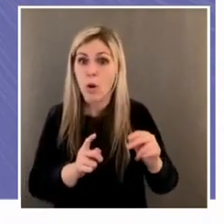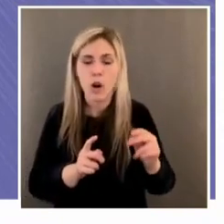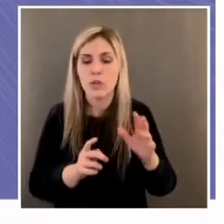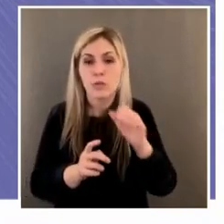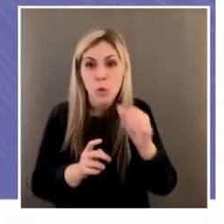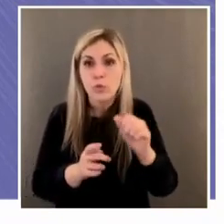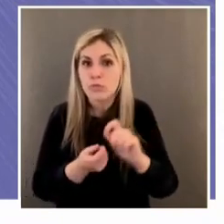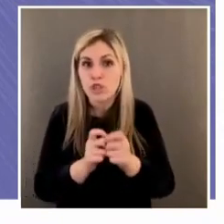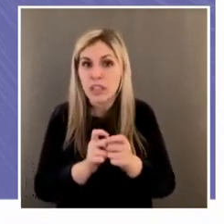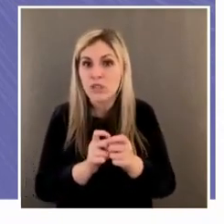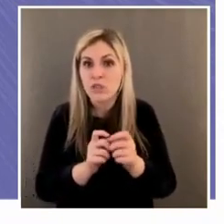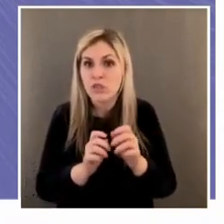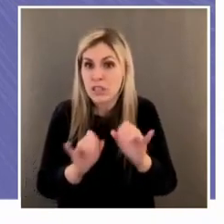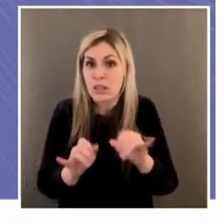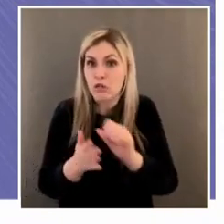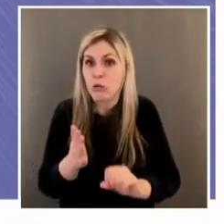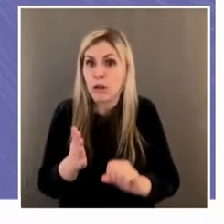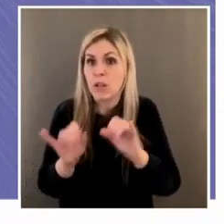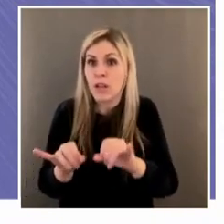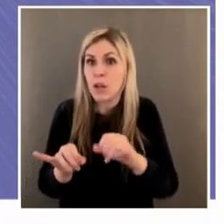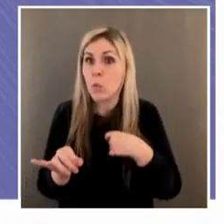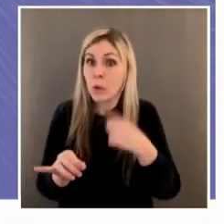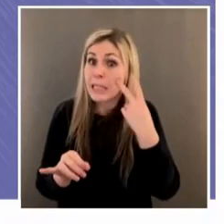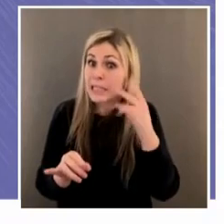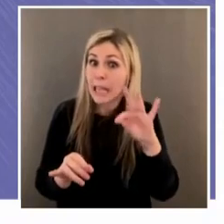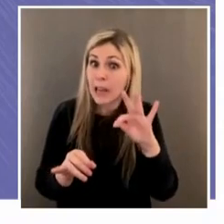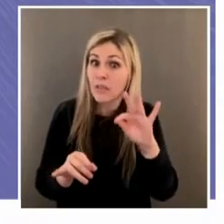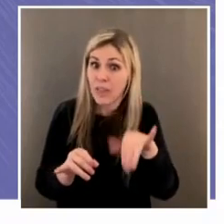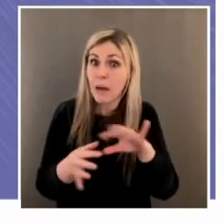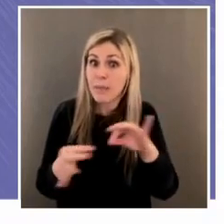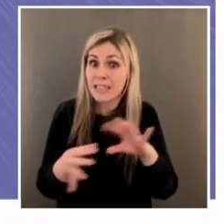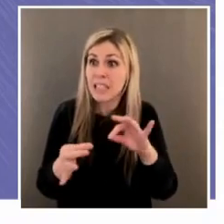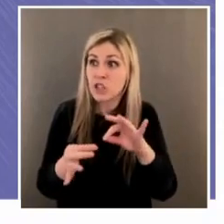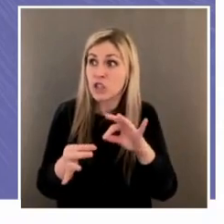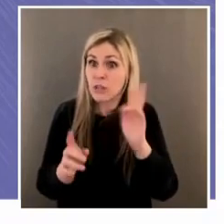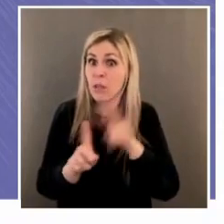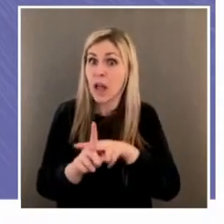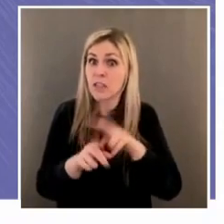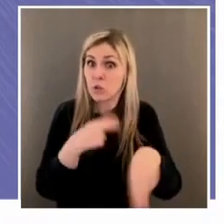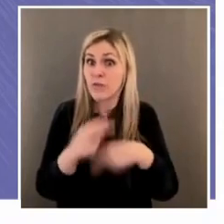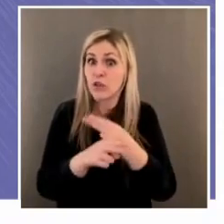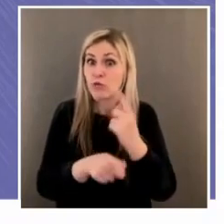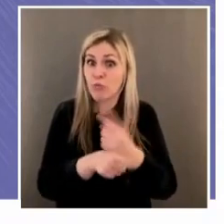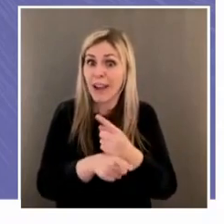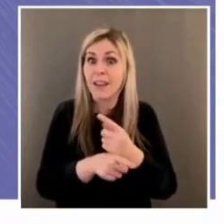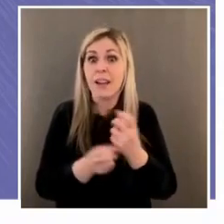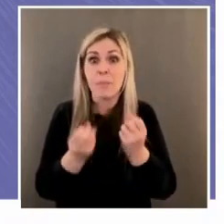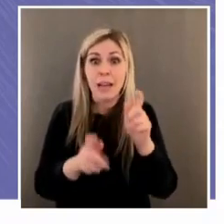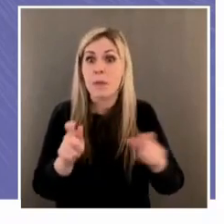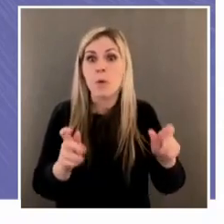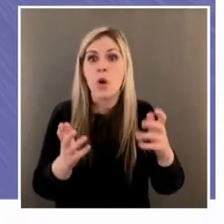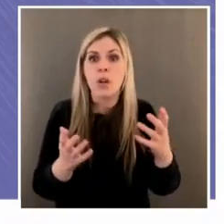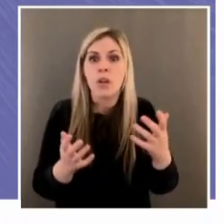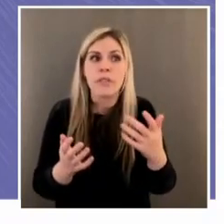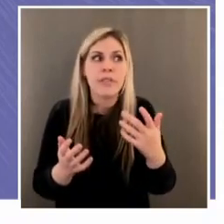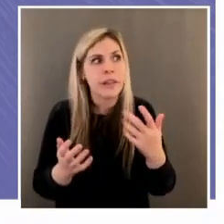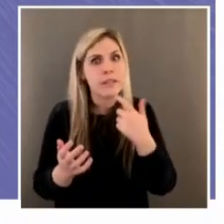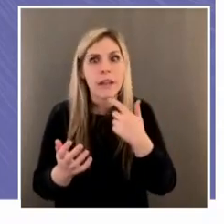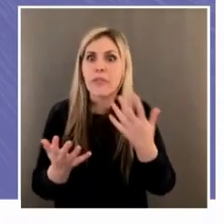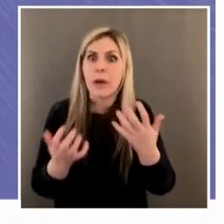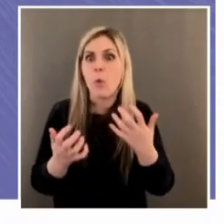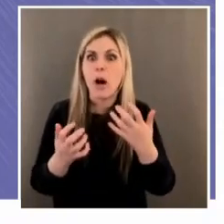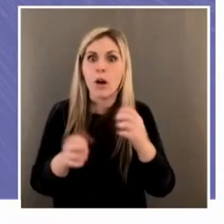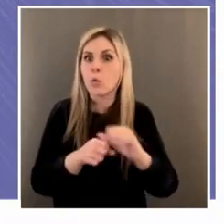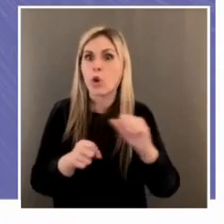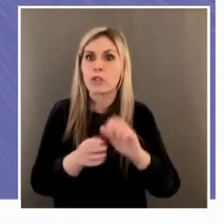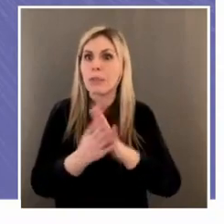see if, in fact, this message is universal, because that's a big thing people say they want work to be, is universal. I